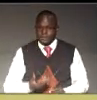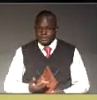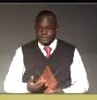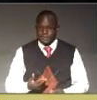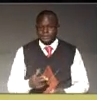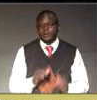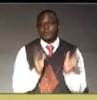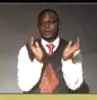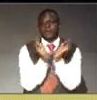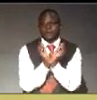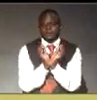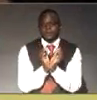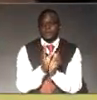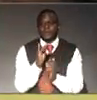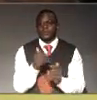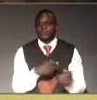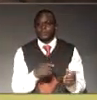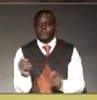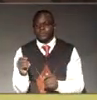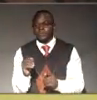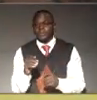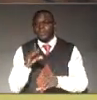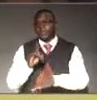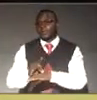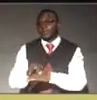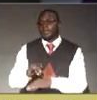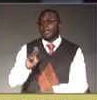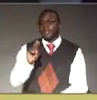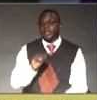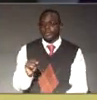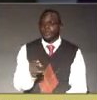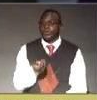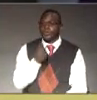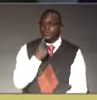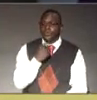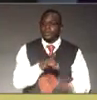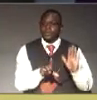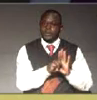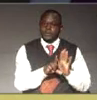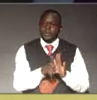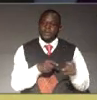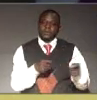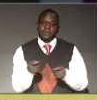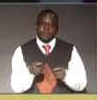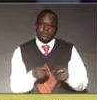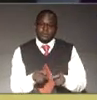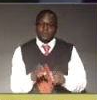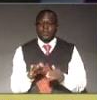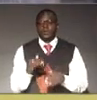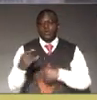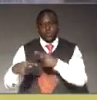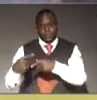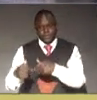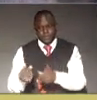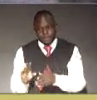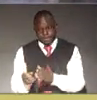The arrested suspects will be prosecuted according to the National Drug Authority statutory laws and regulations. The operation